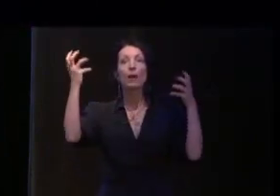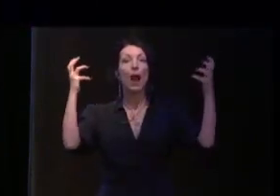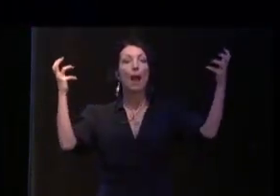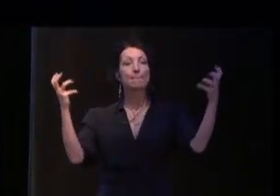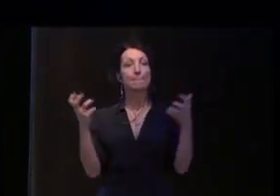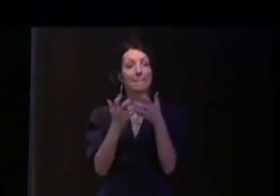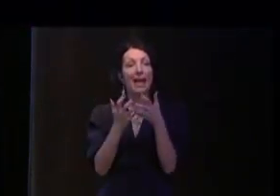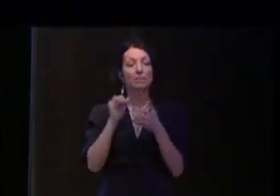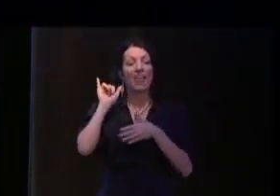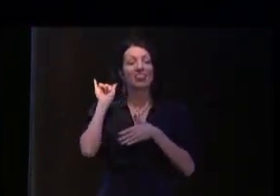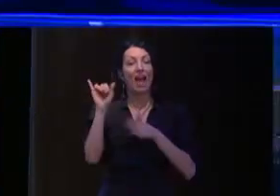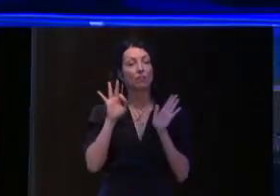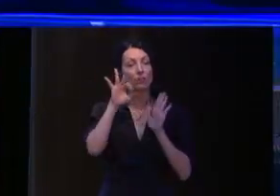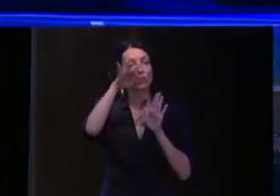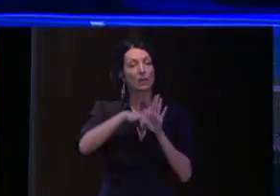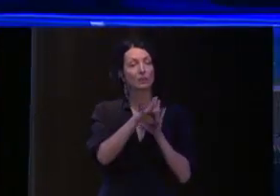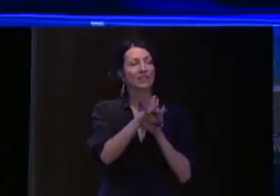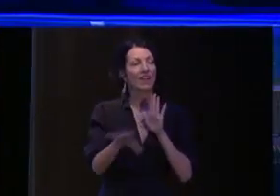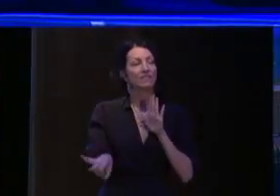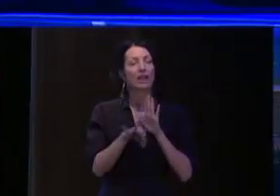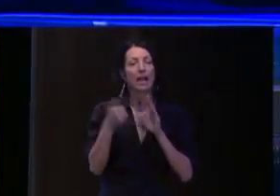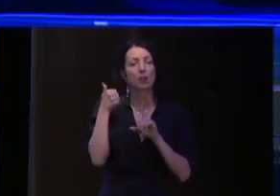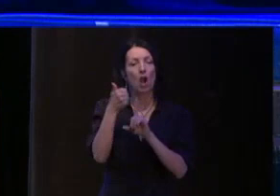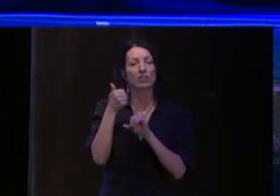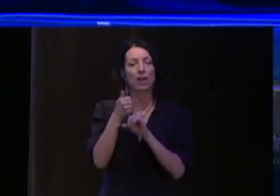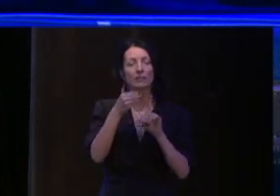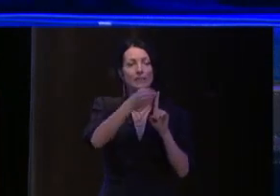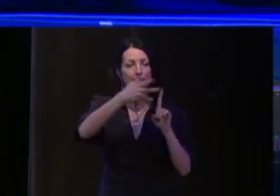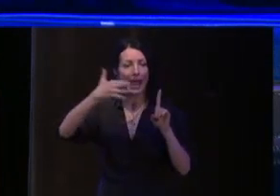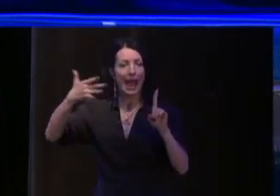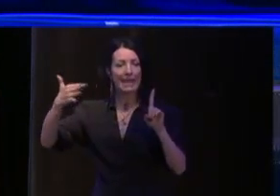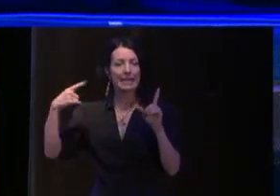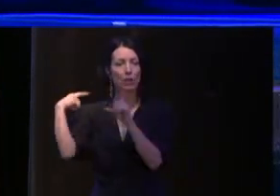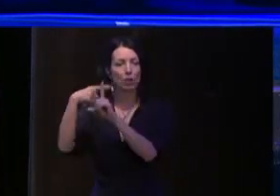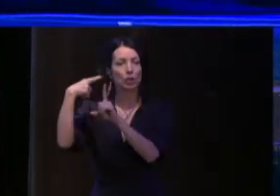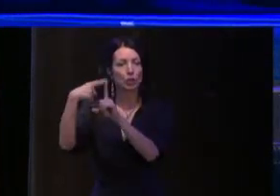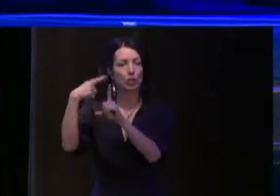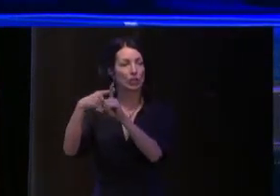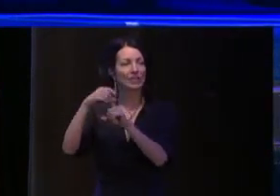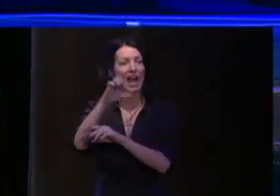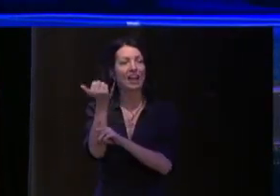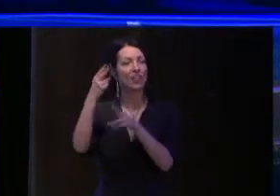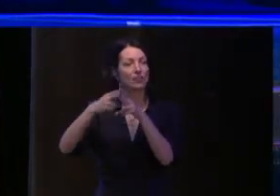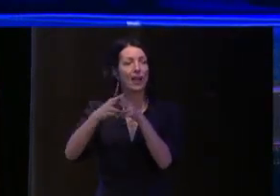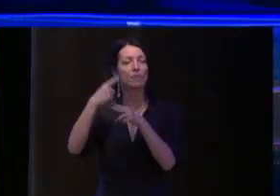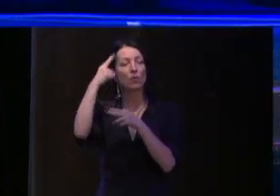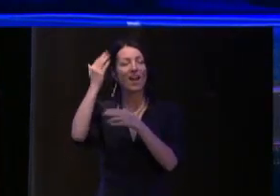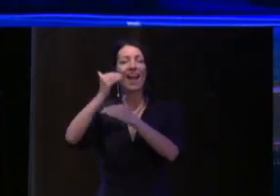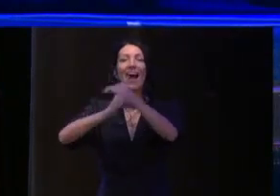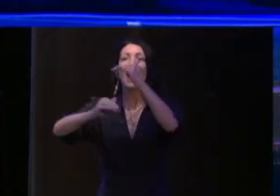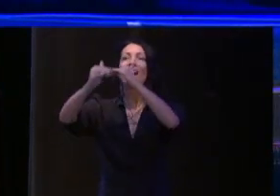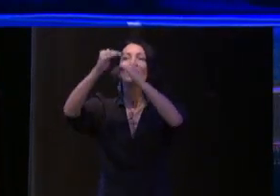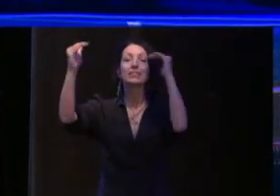that frequency, and we find ourselves in the realm of ever-expanding good, which is another name for heaven.